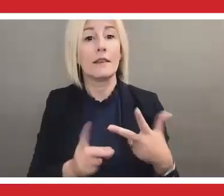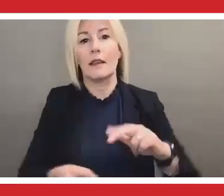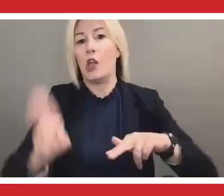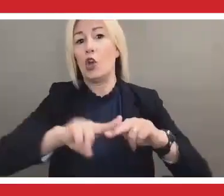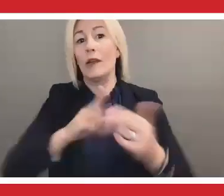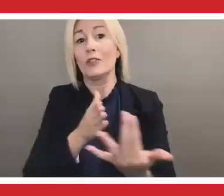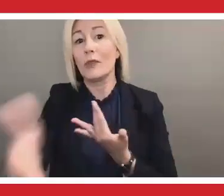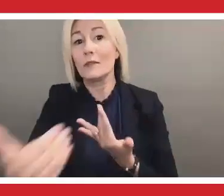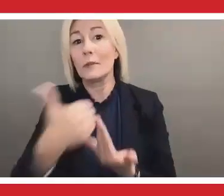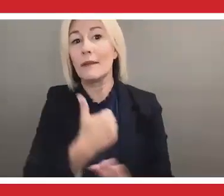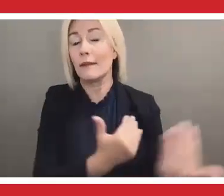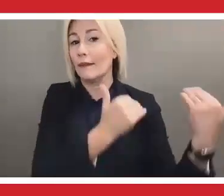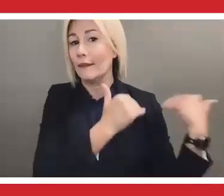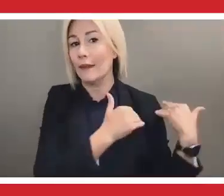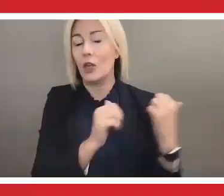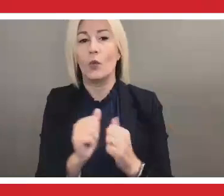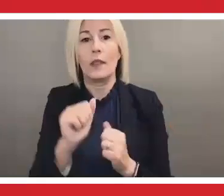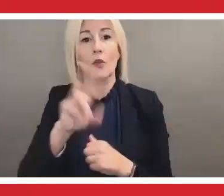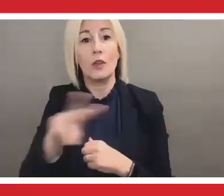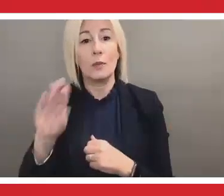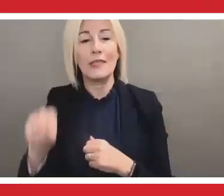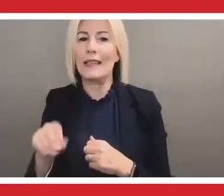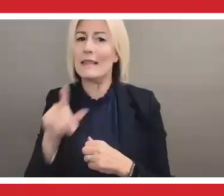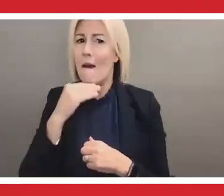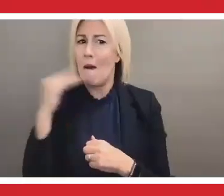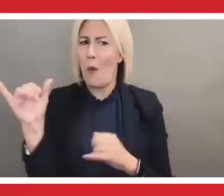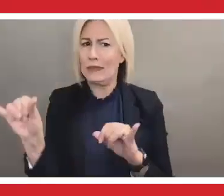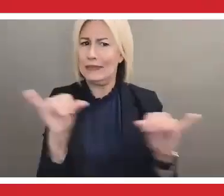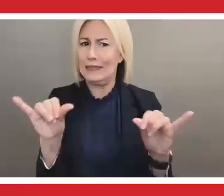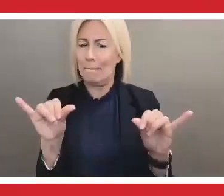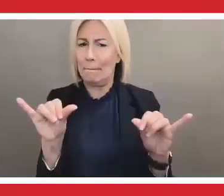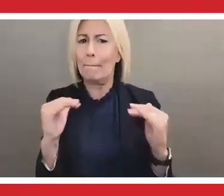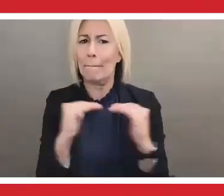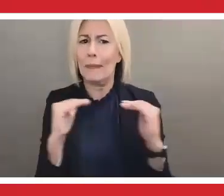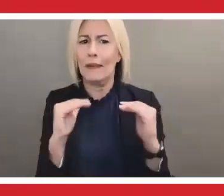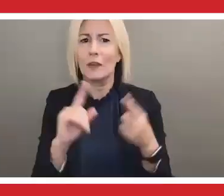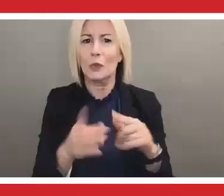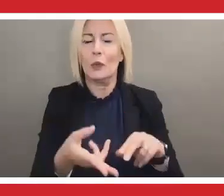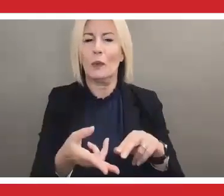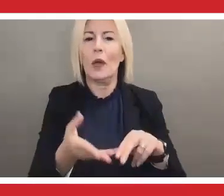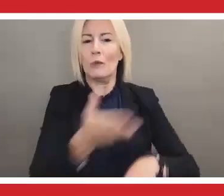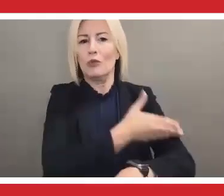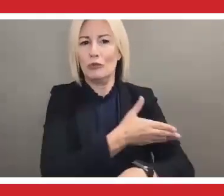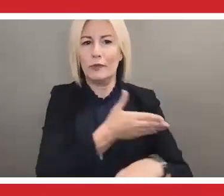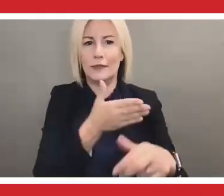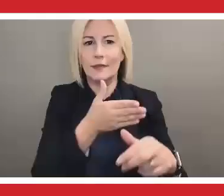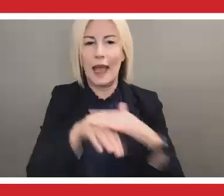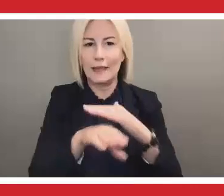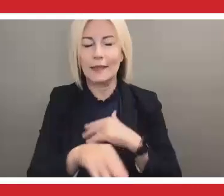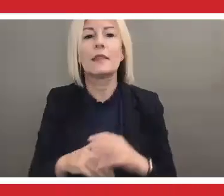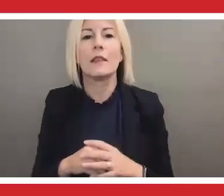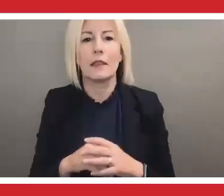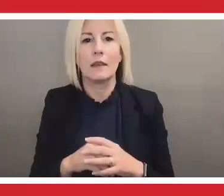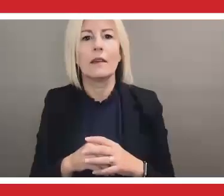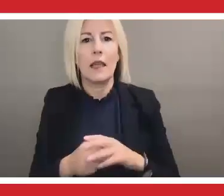and accountability with 22%. It's almost the same, actually, as improved access to information. Increased